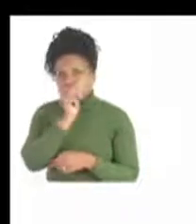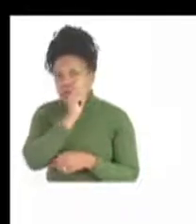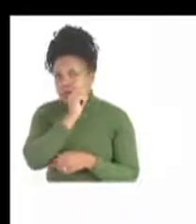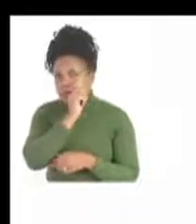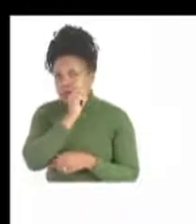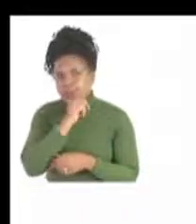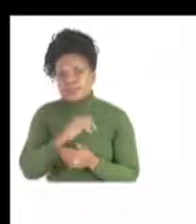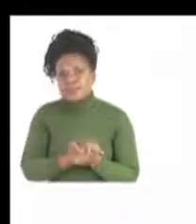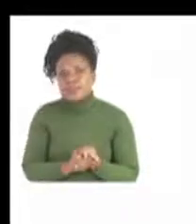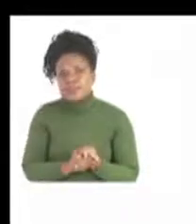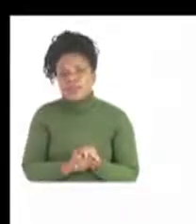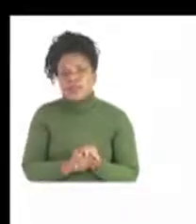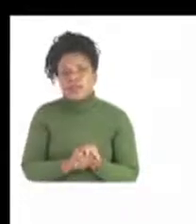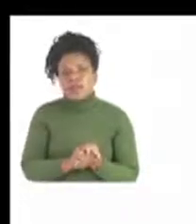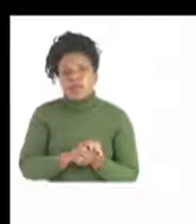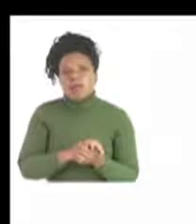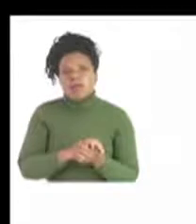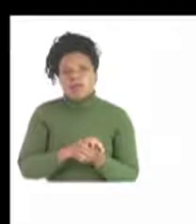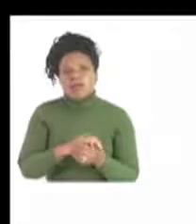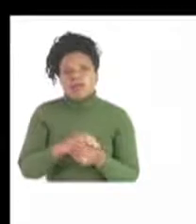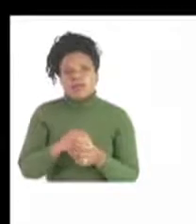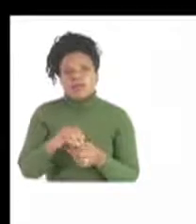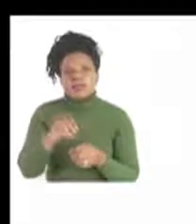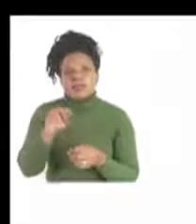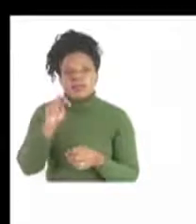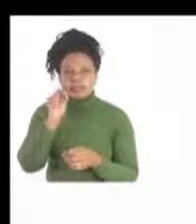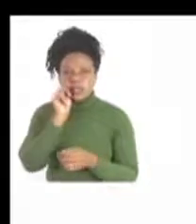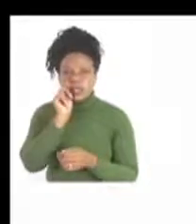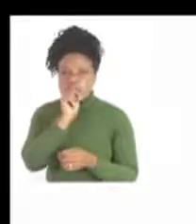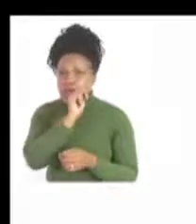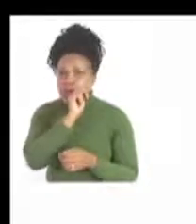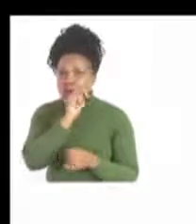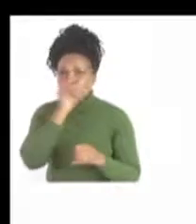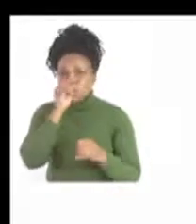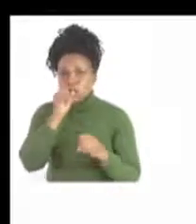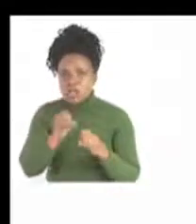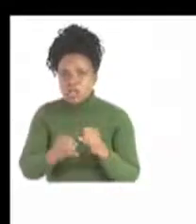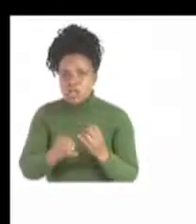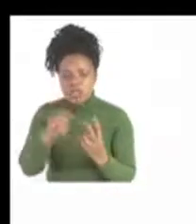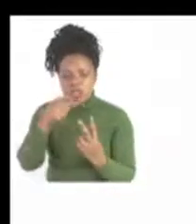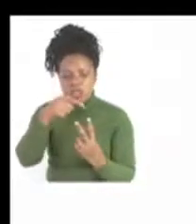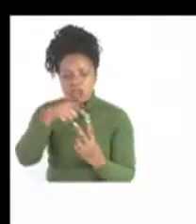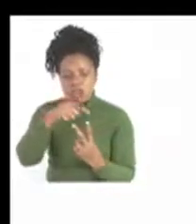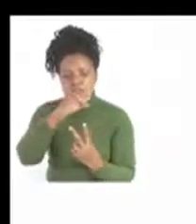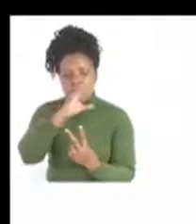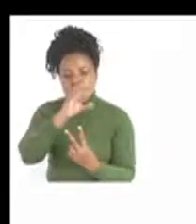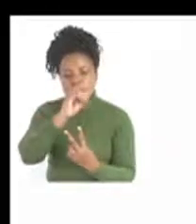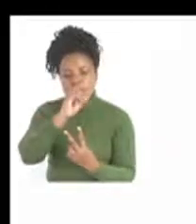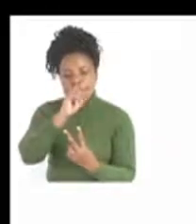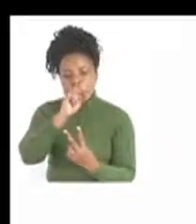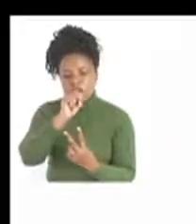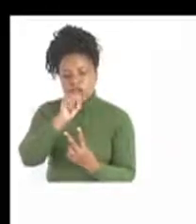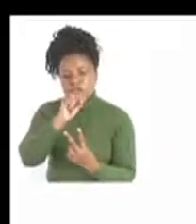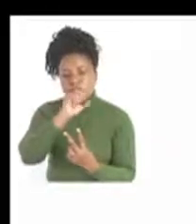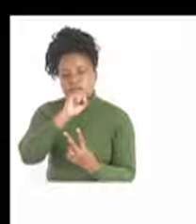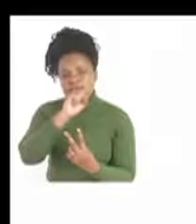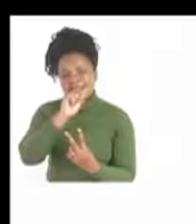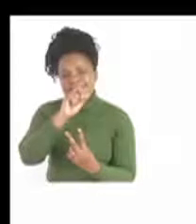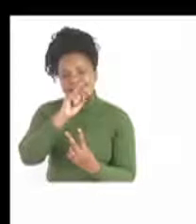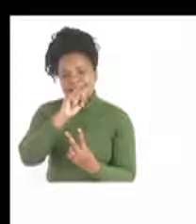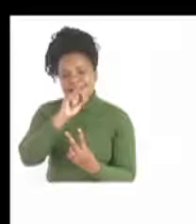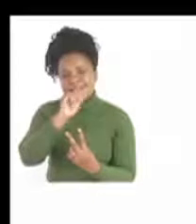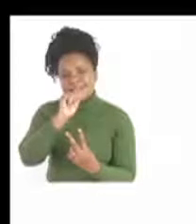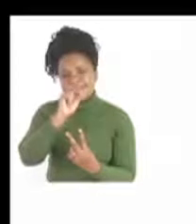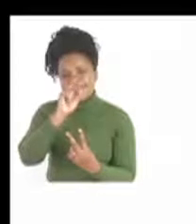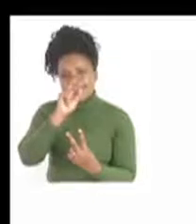example, hero becomes heroes, echo, echoes, volcano,